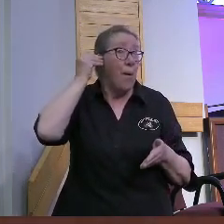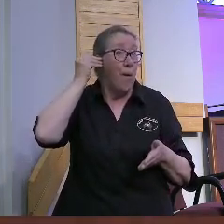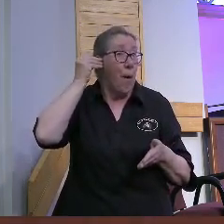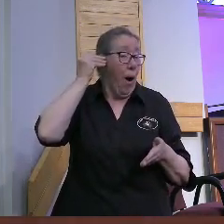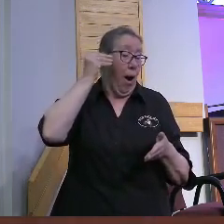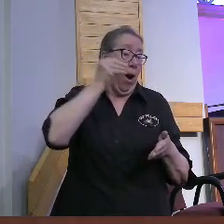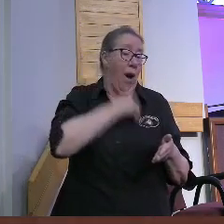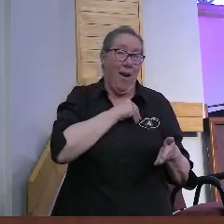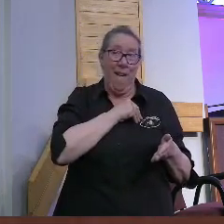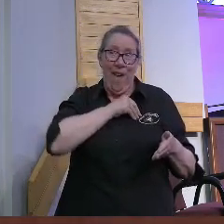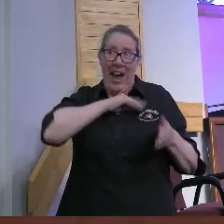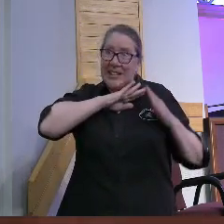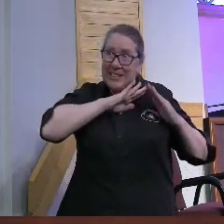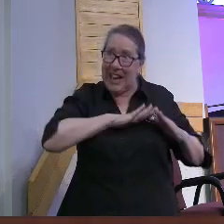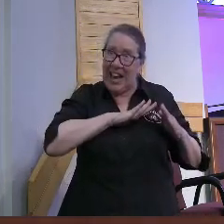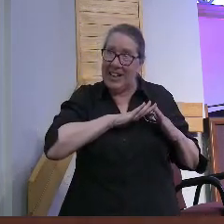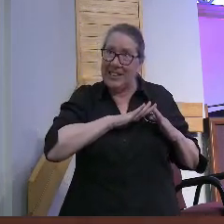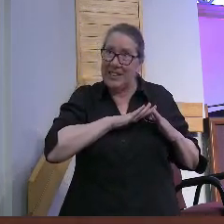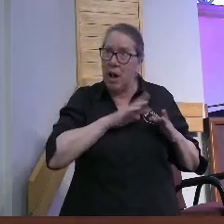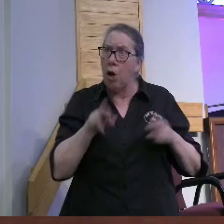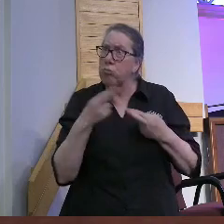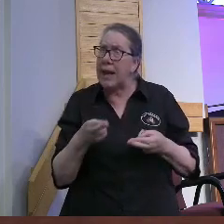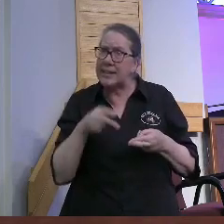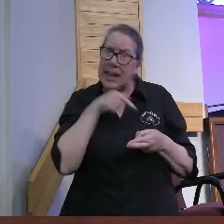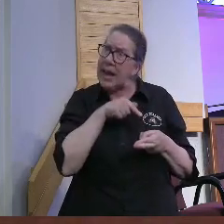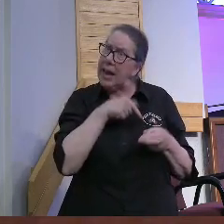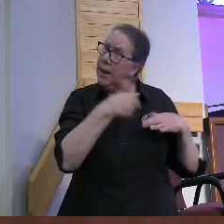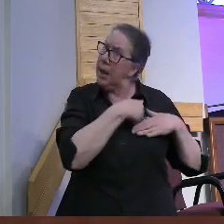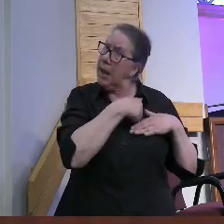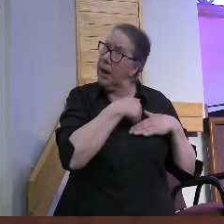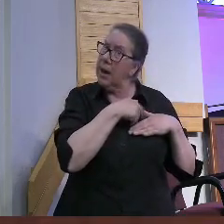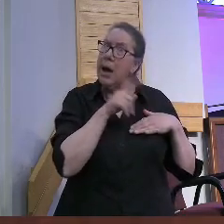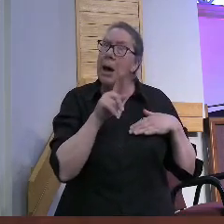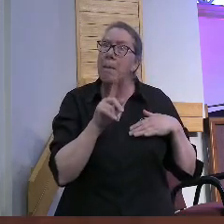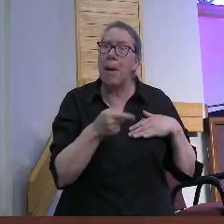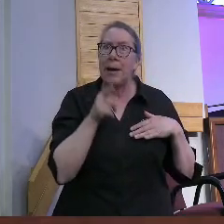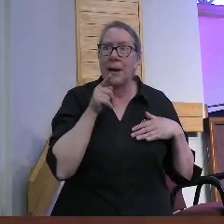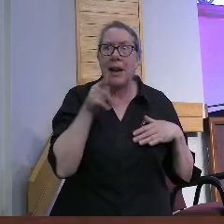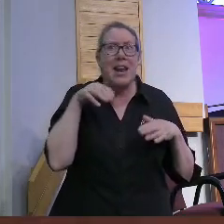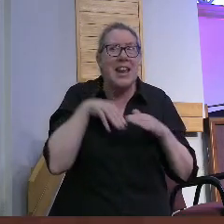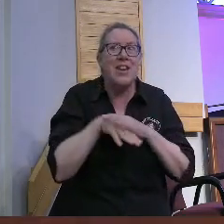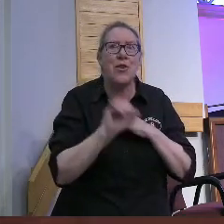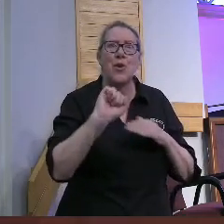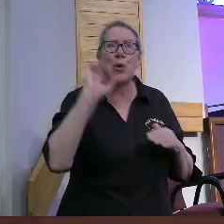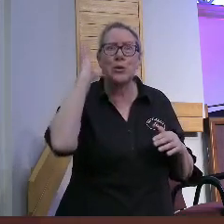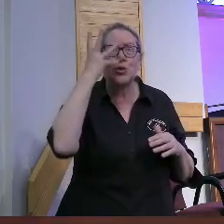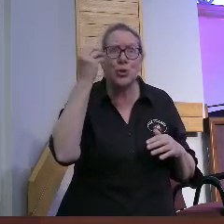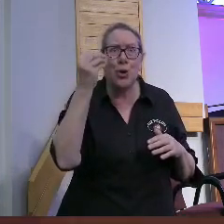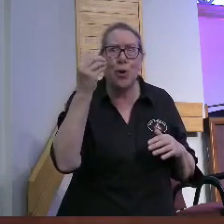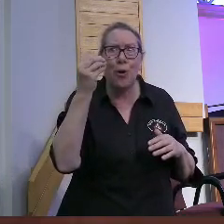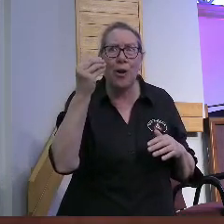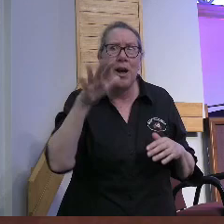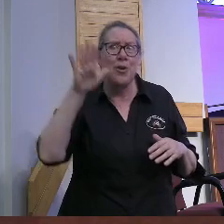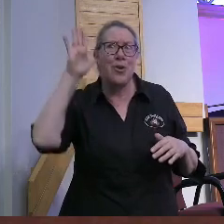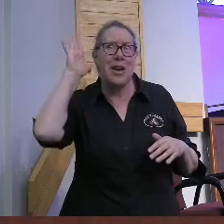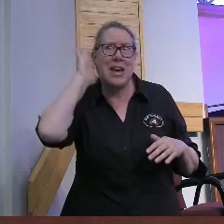that it finds not just a resting place, but that it sticks to your soul. And so when the Word of God, which